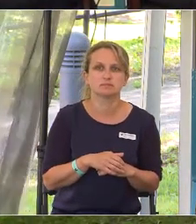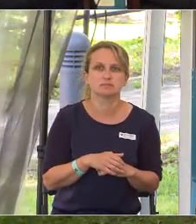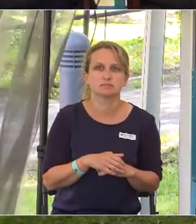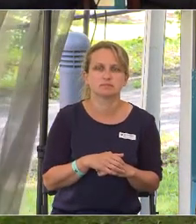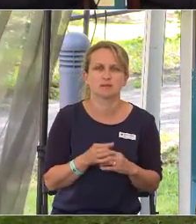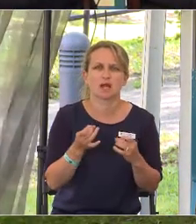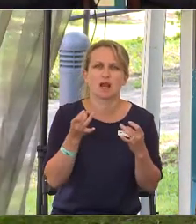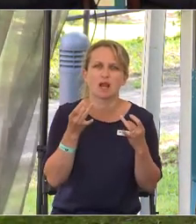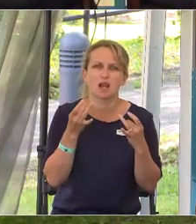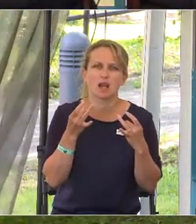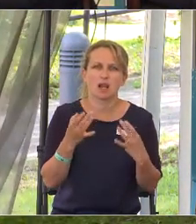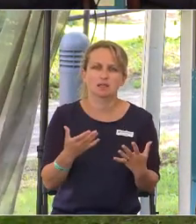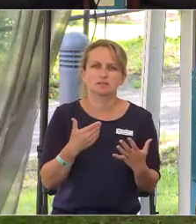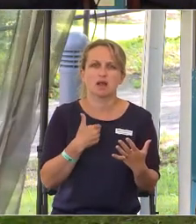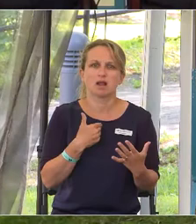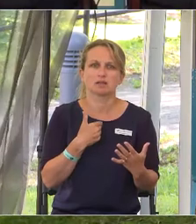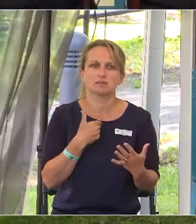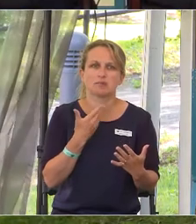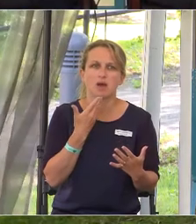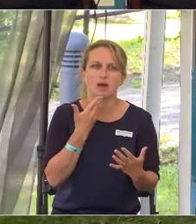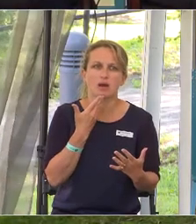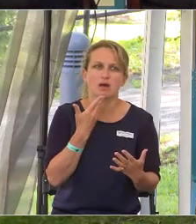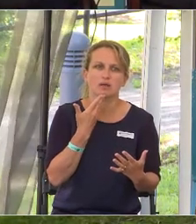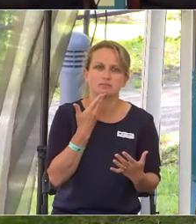to remind the things that we've been doing with them,